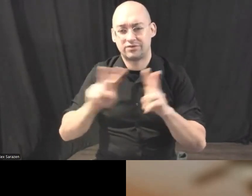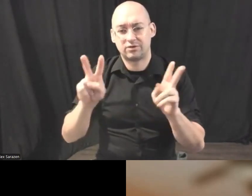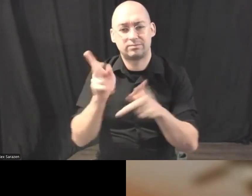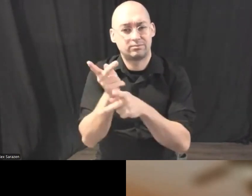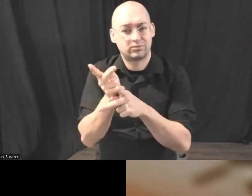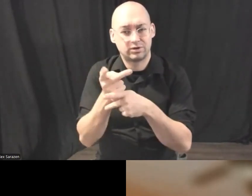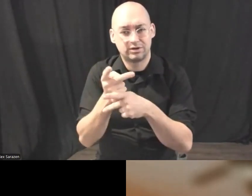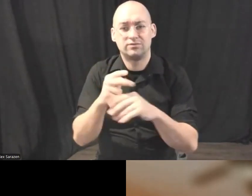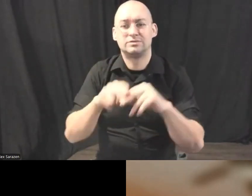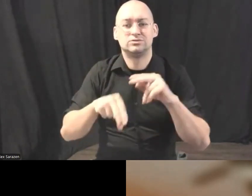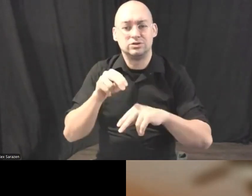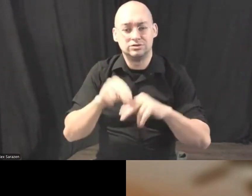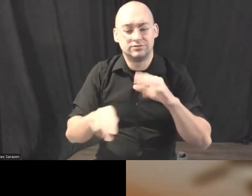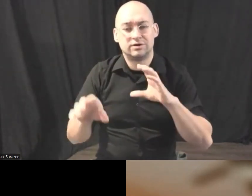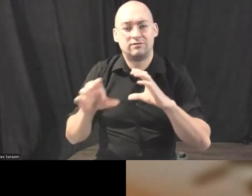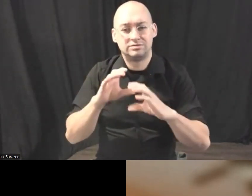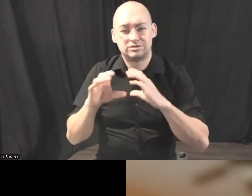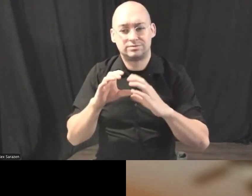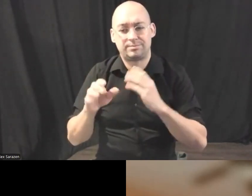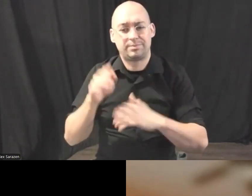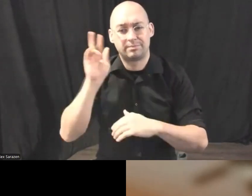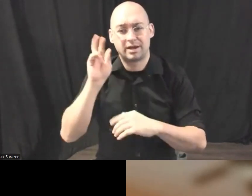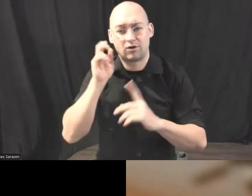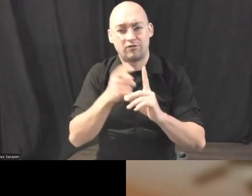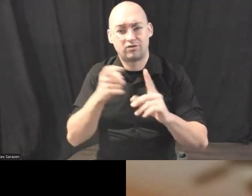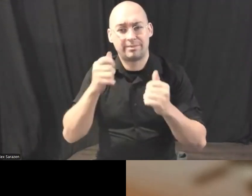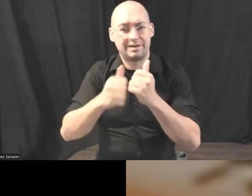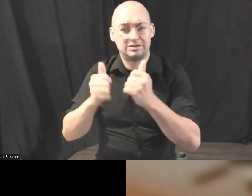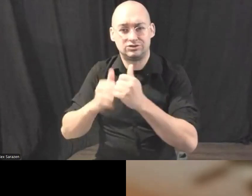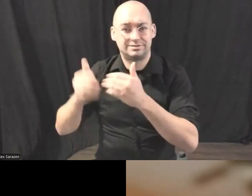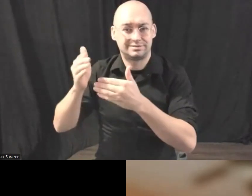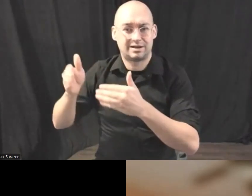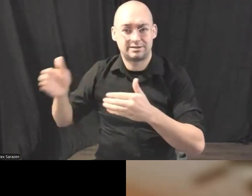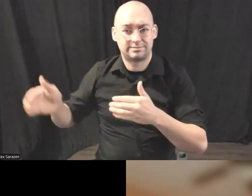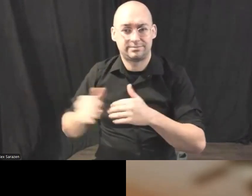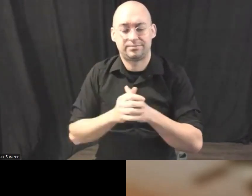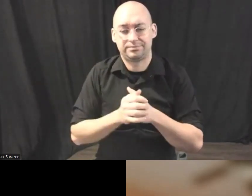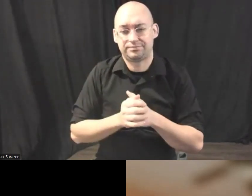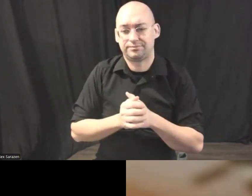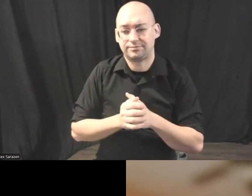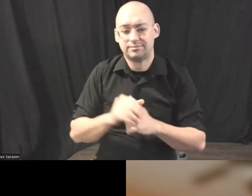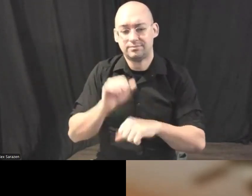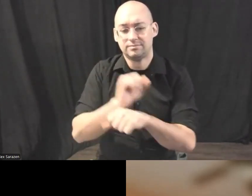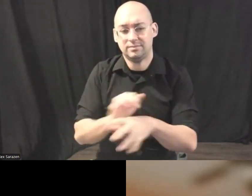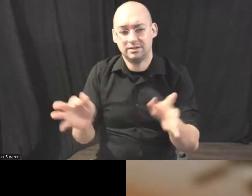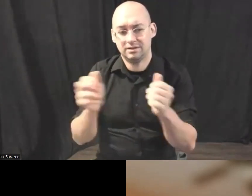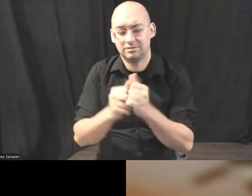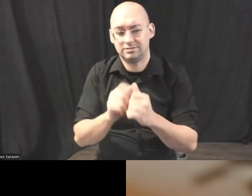constructive conversation. To hear from every angle that collaboration and